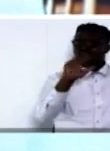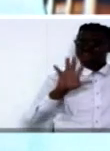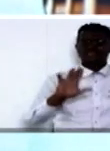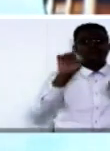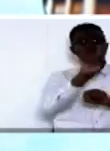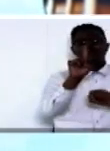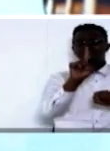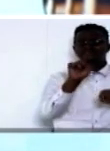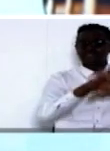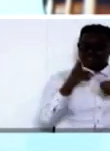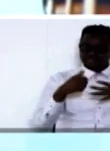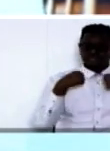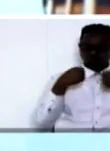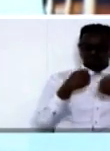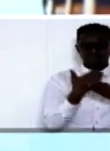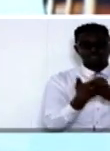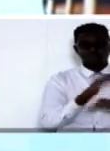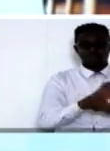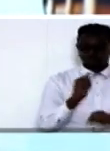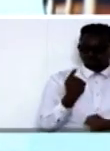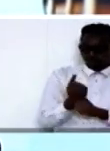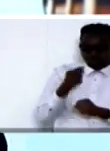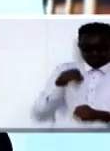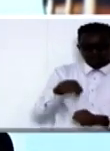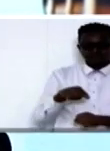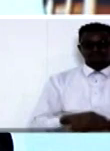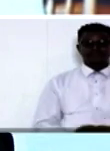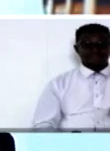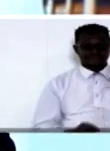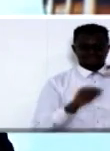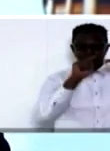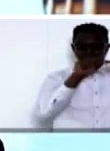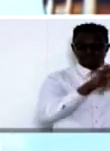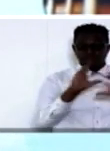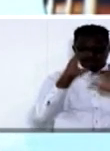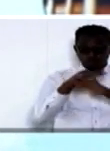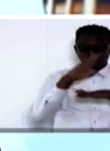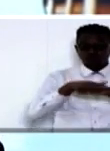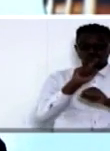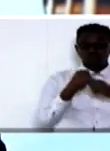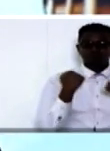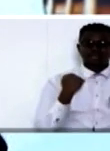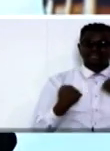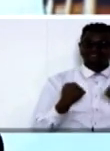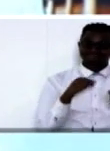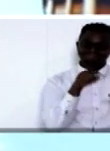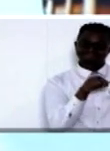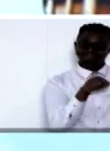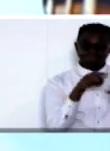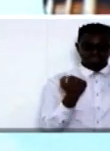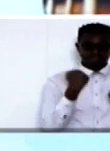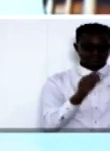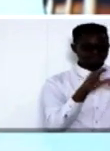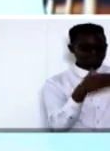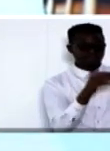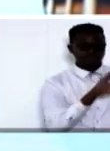are going to be driving the economy of Gauteng? Firstly, we will focus on energy. The energy sector, with